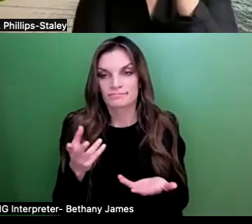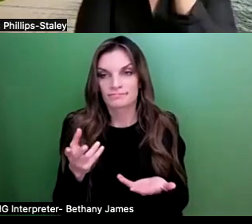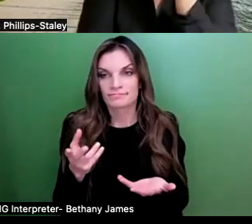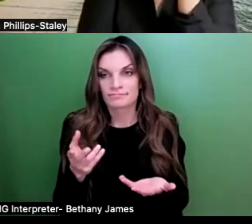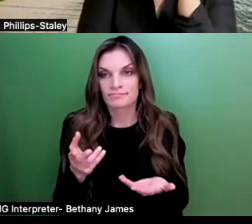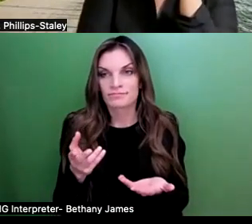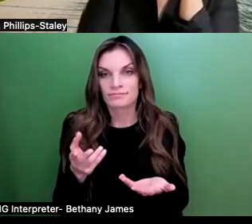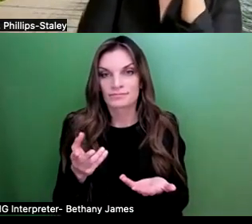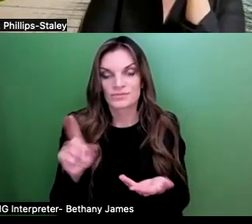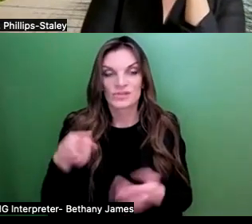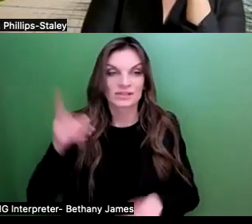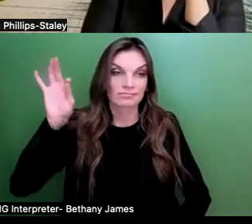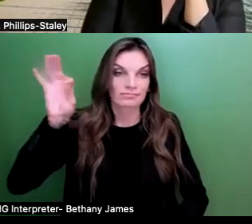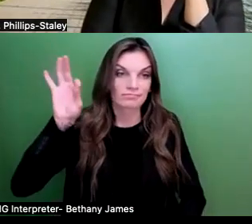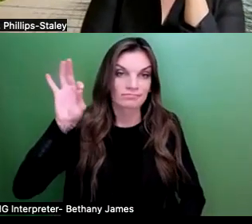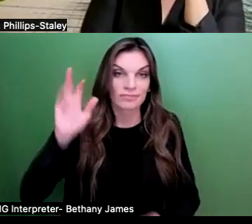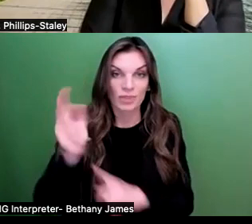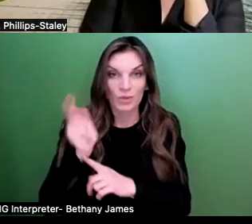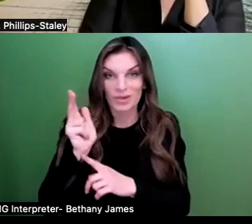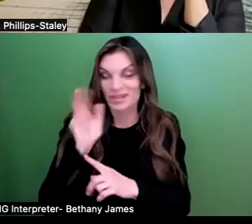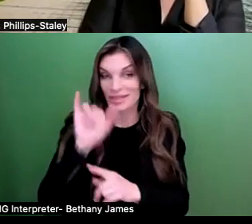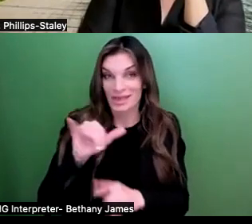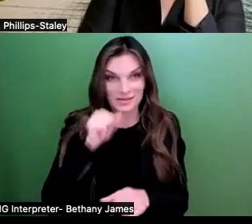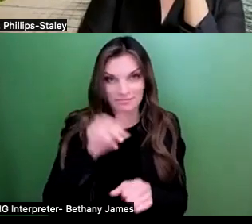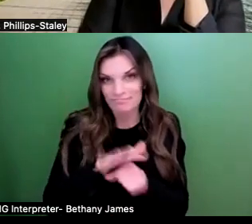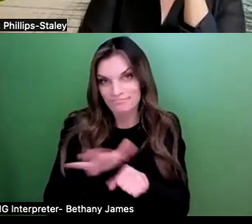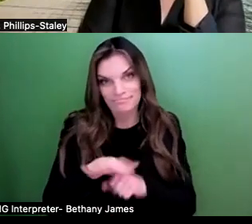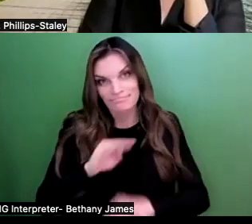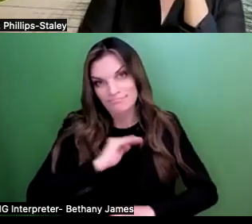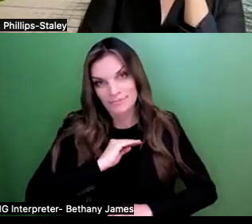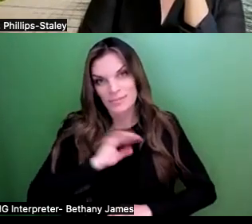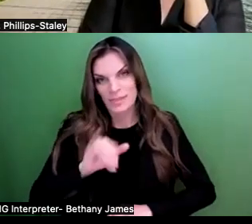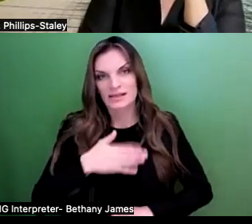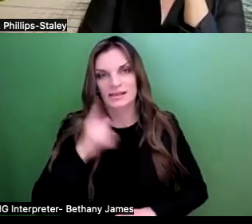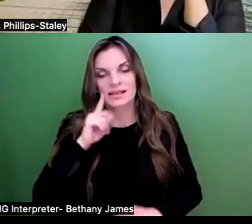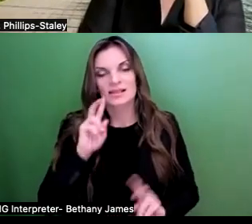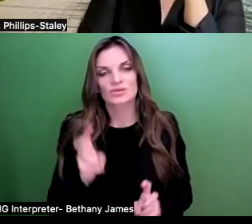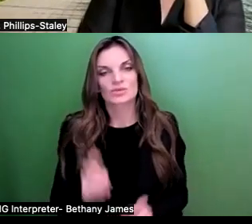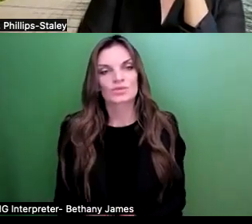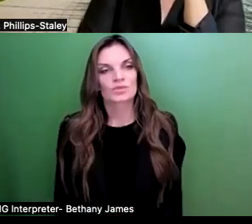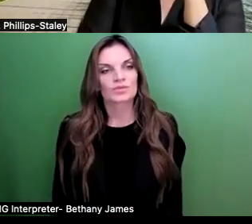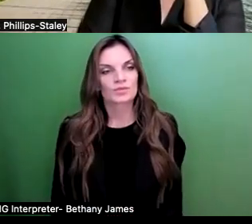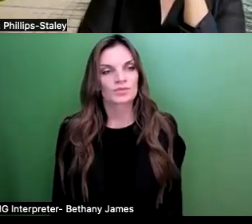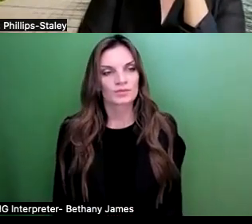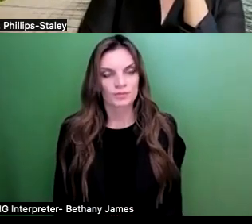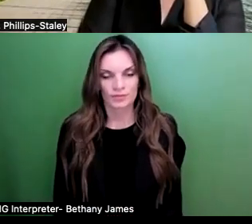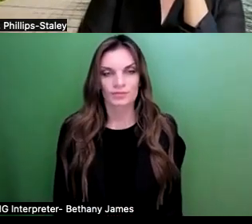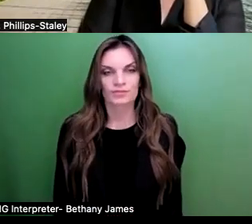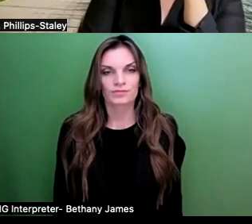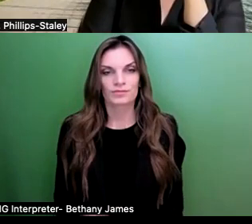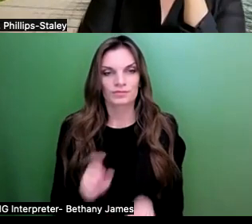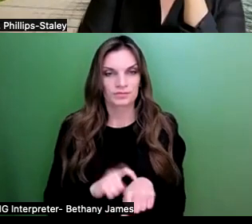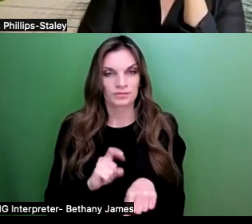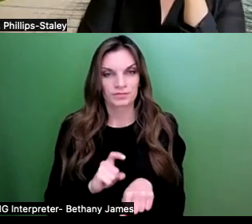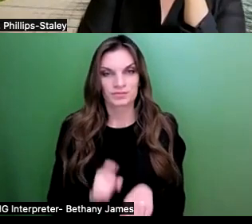a soapbox for 3 minutes, which is not adequate. And so I think that is the issue. That is time.